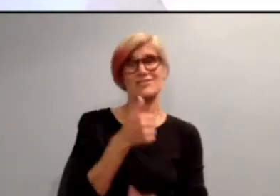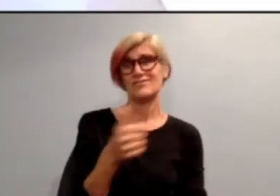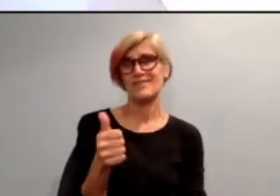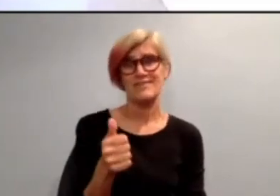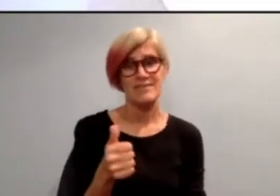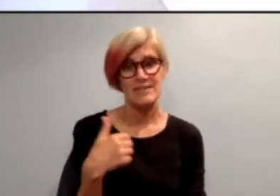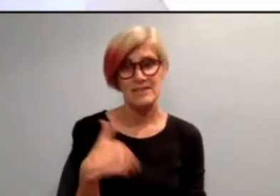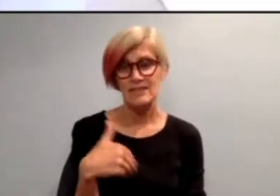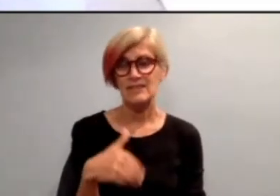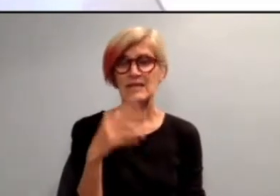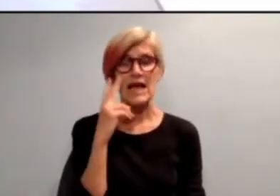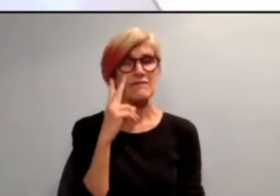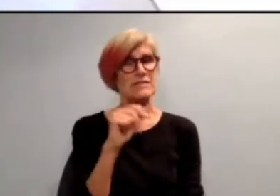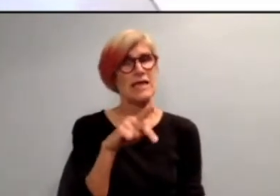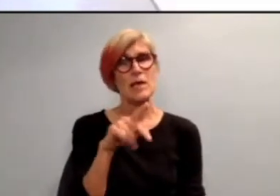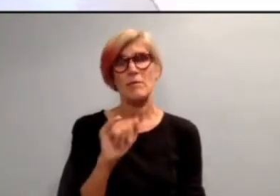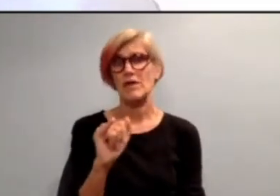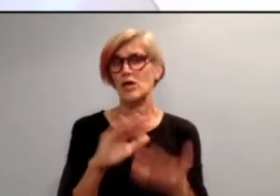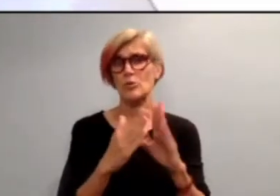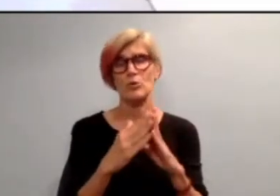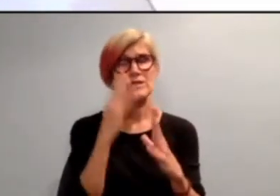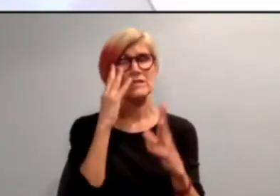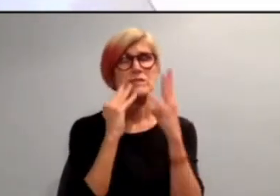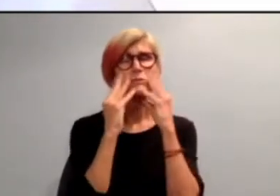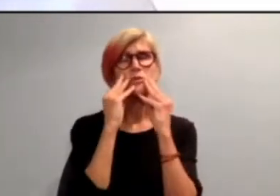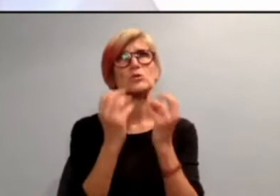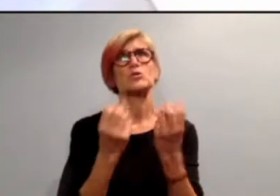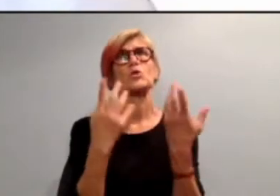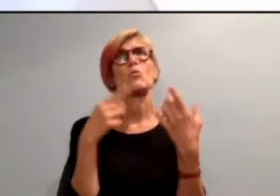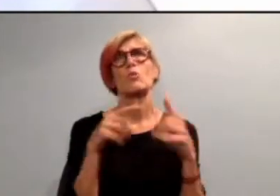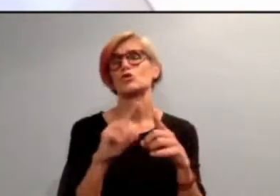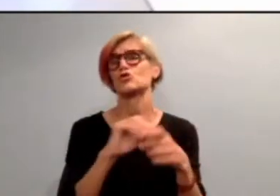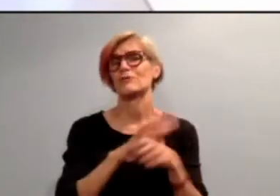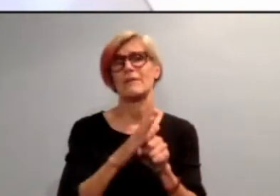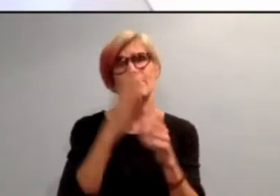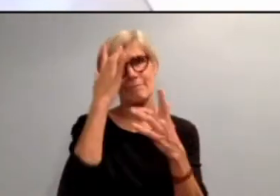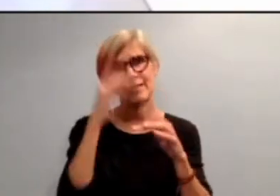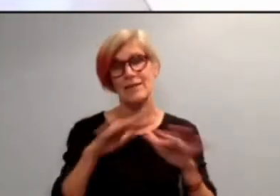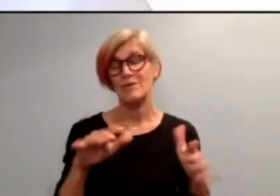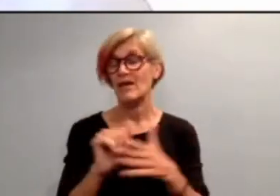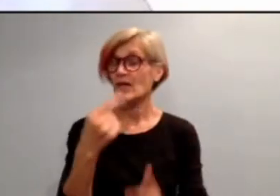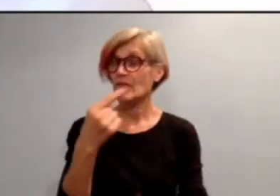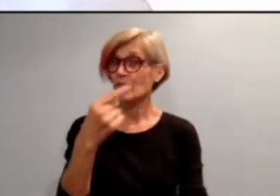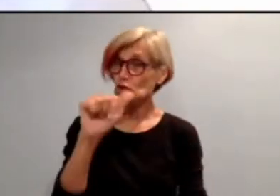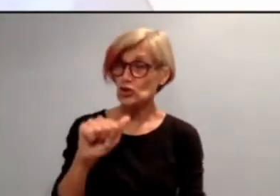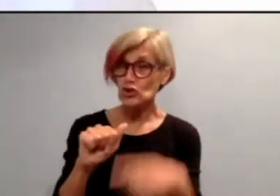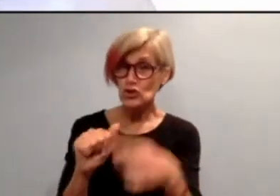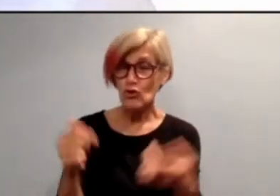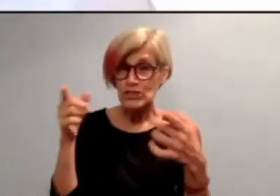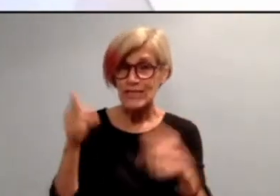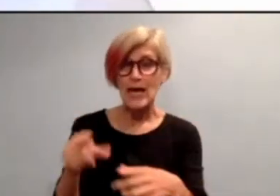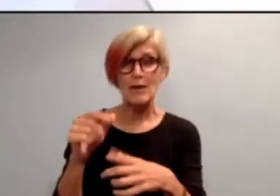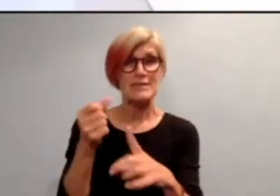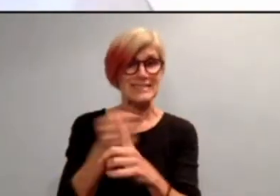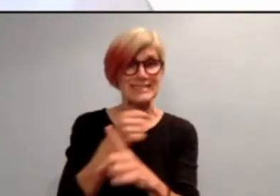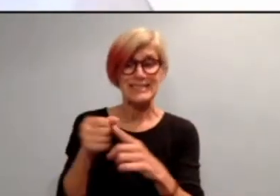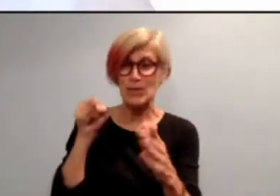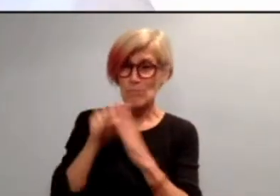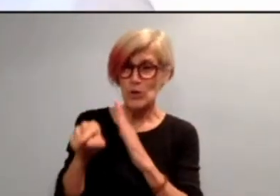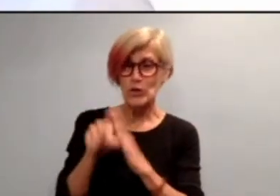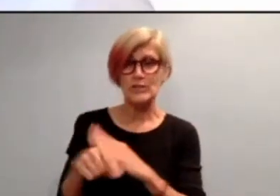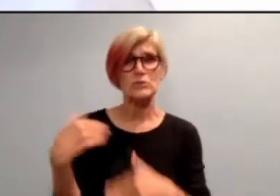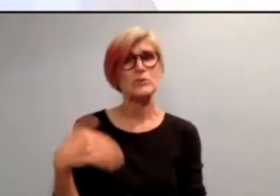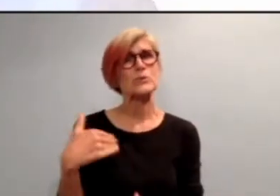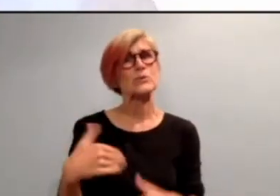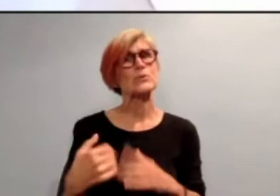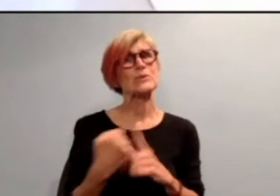AAPI community go through so much during this pandemic. When the Georgia attacks and murders occurred, it really impacted